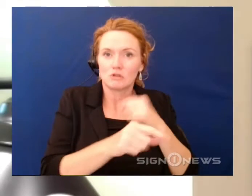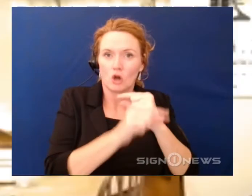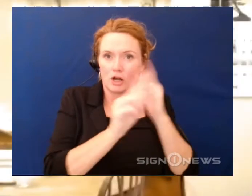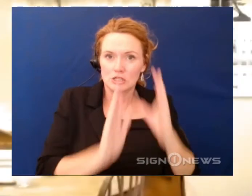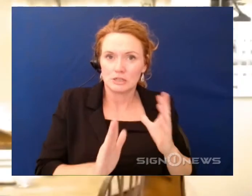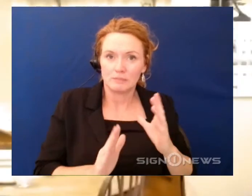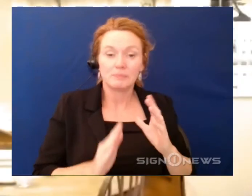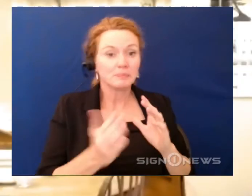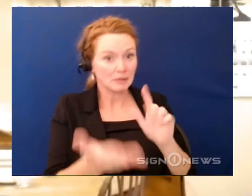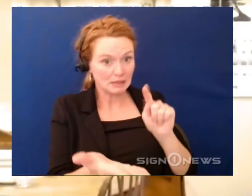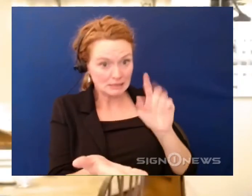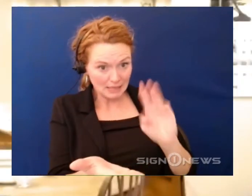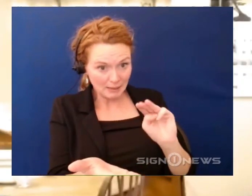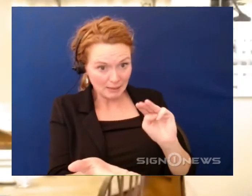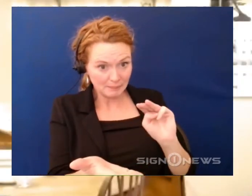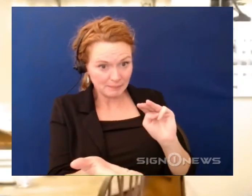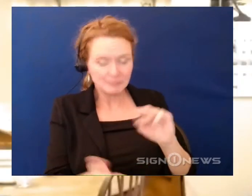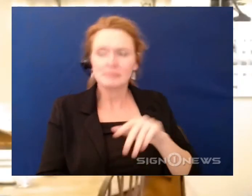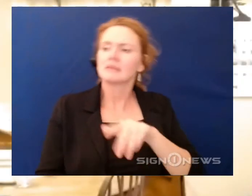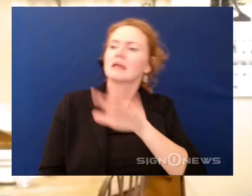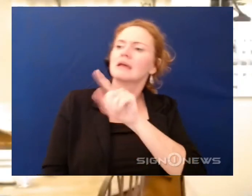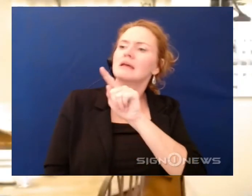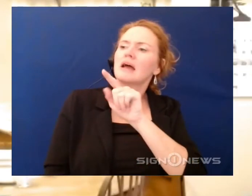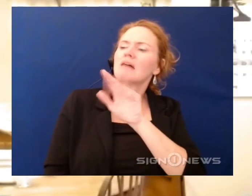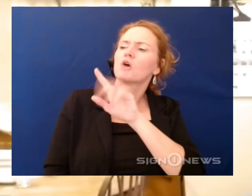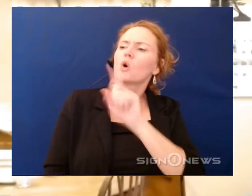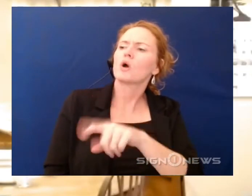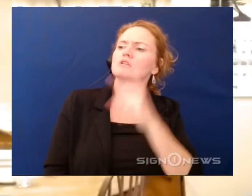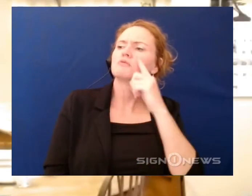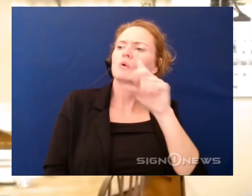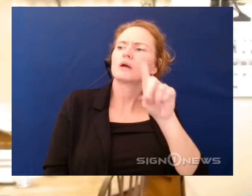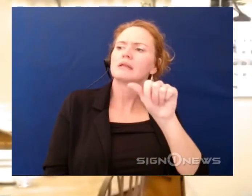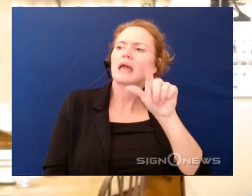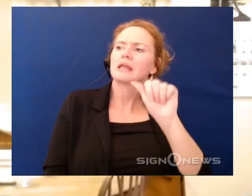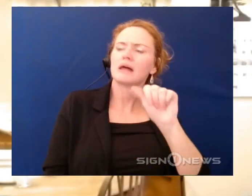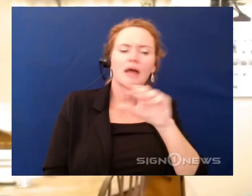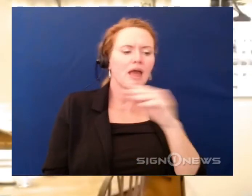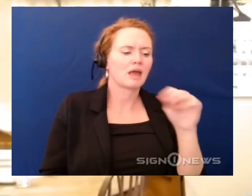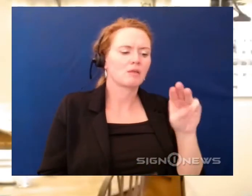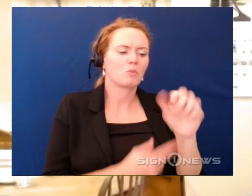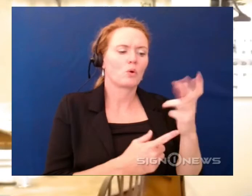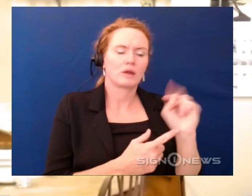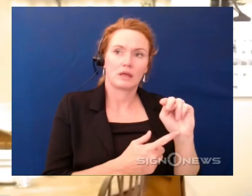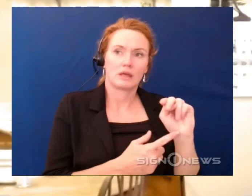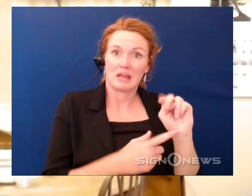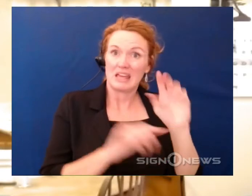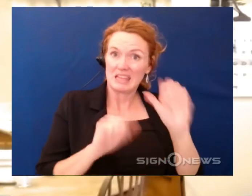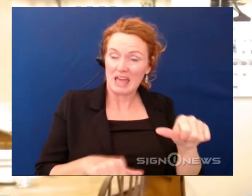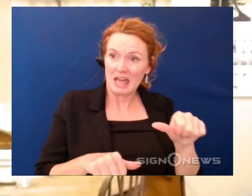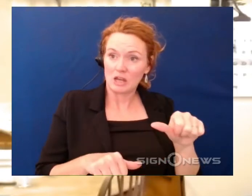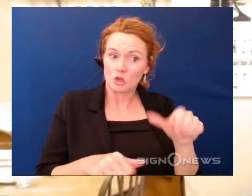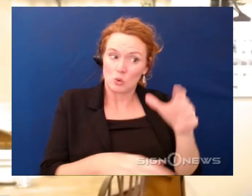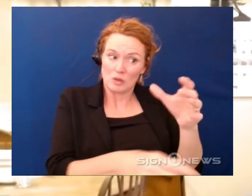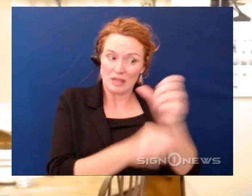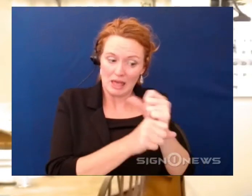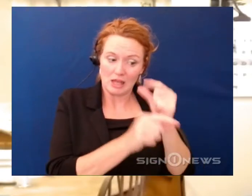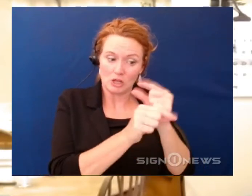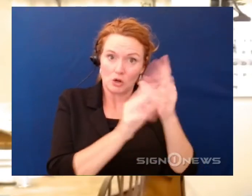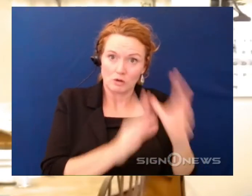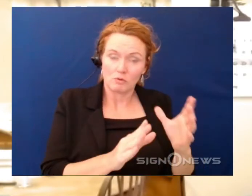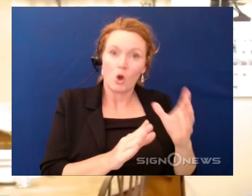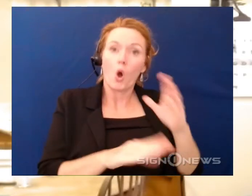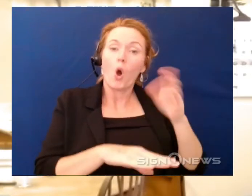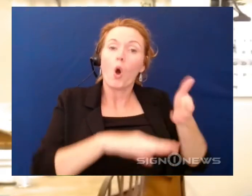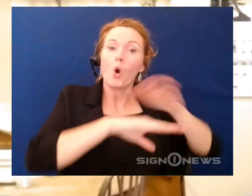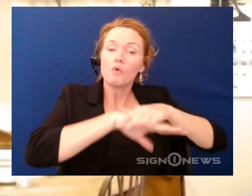I have a question for Dana and Morgan. Can someone get guardianship over someone that is my age when